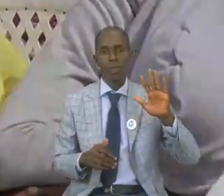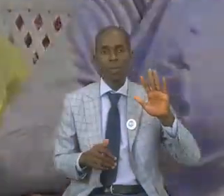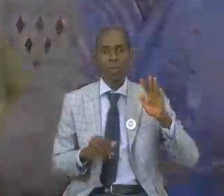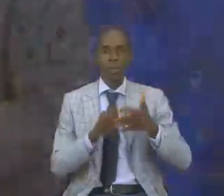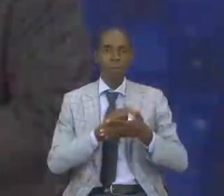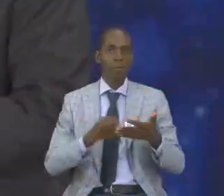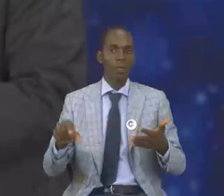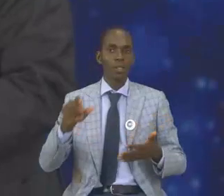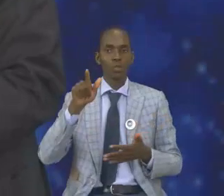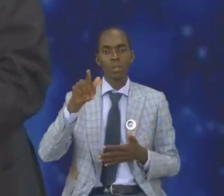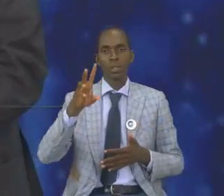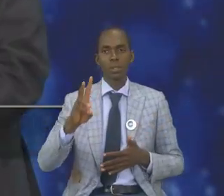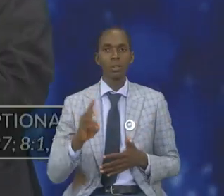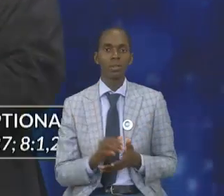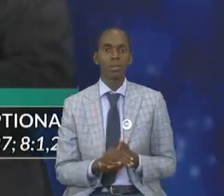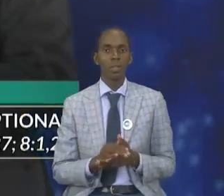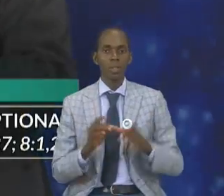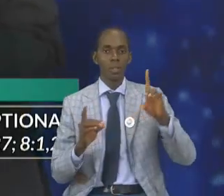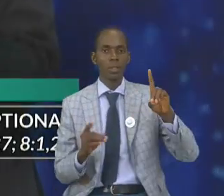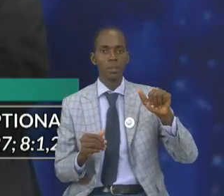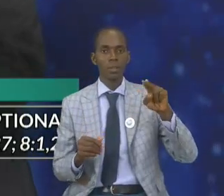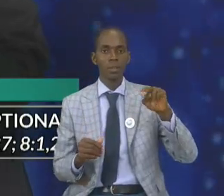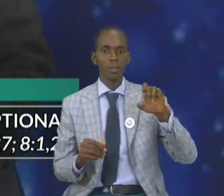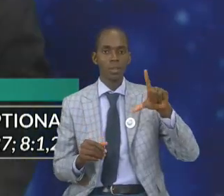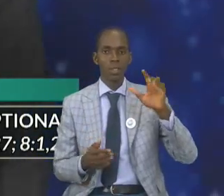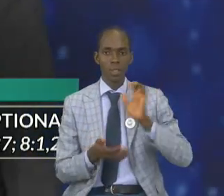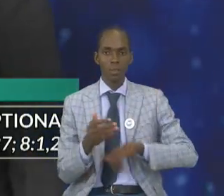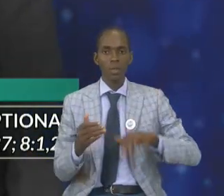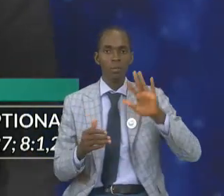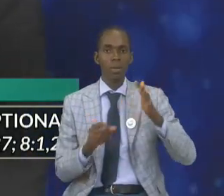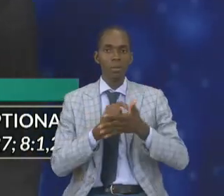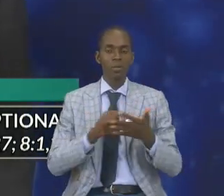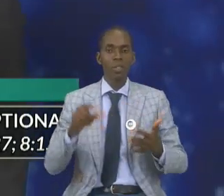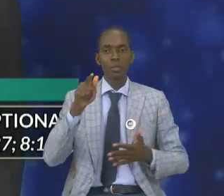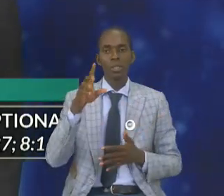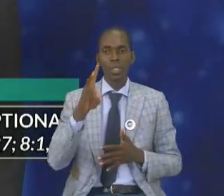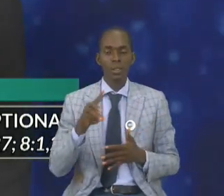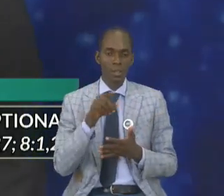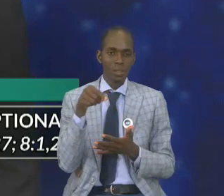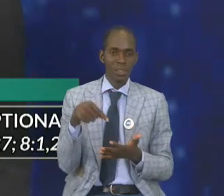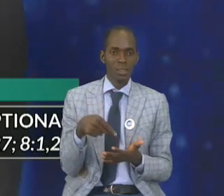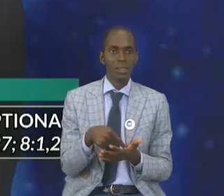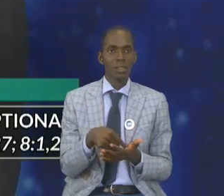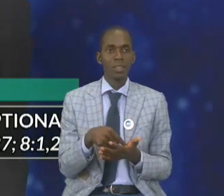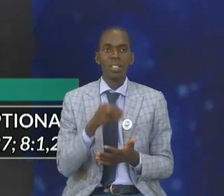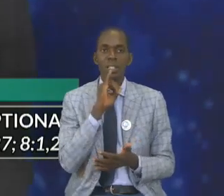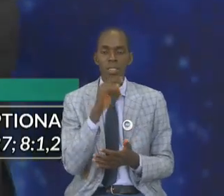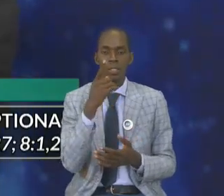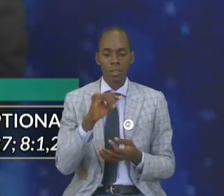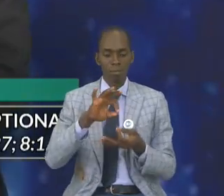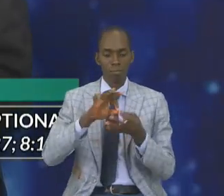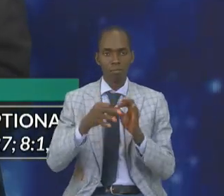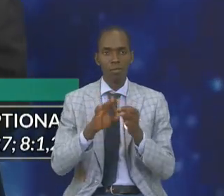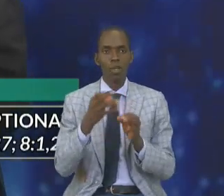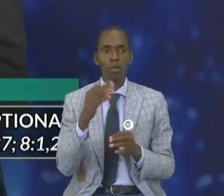verse 26. In verse 26, Daniel chapter 5, this is the interpretation of the